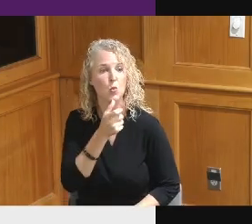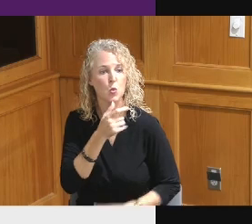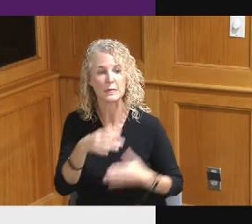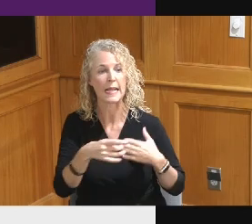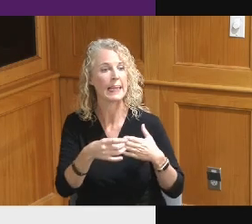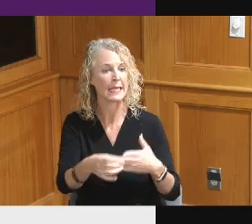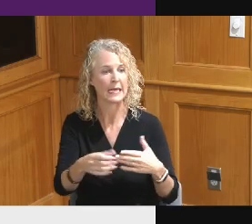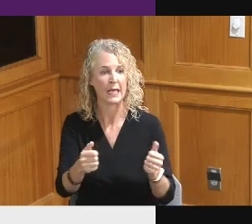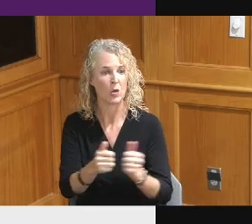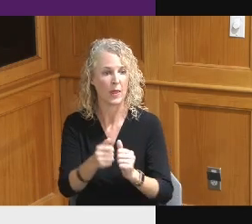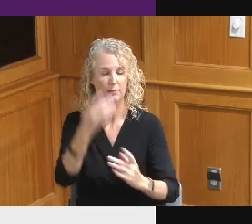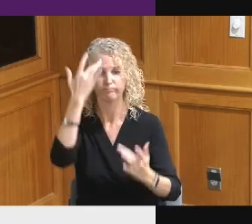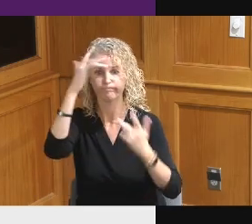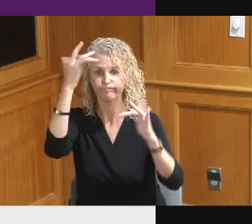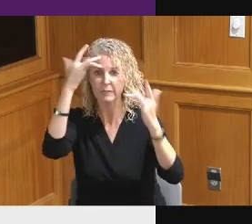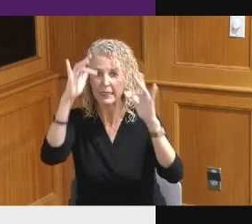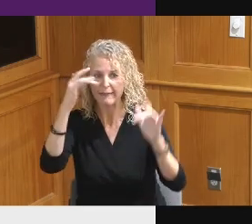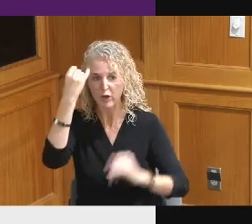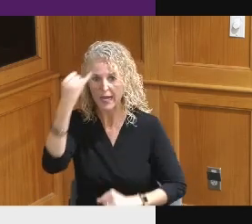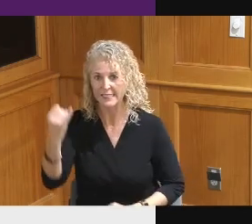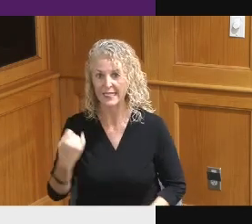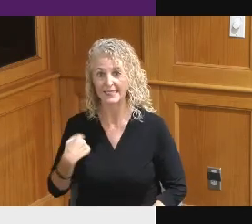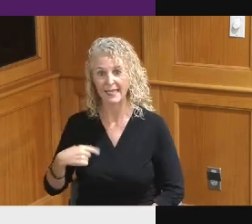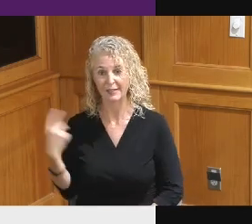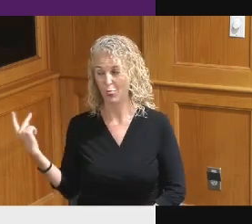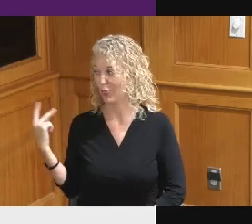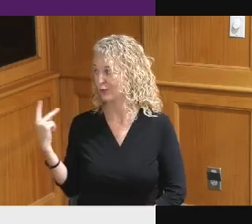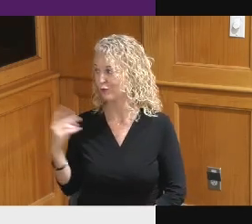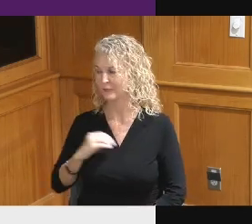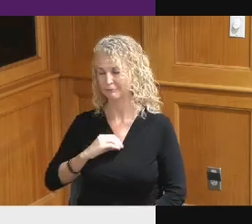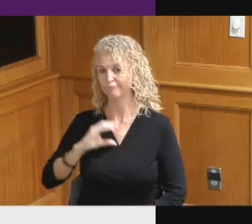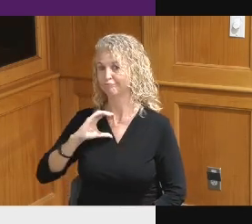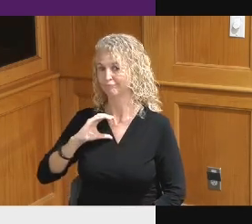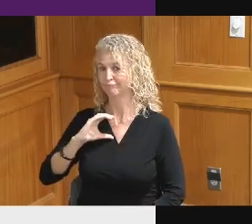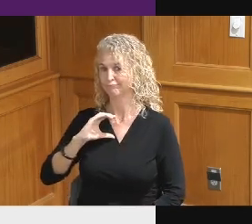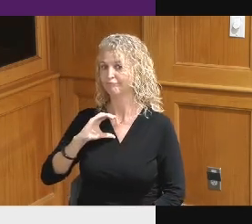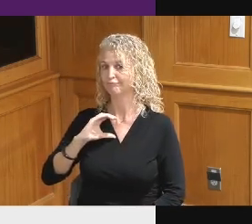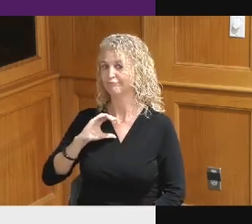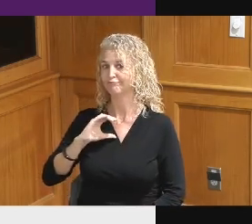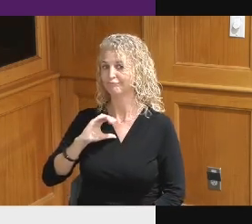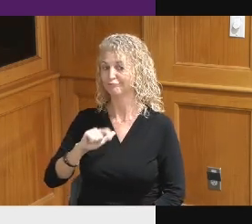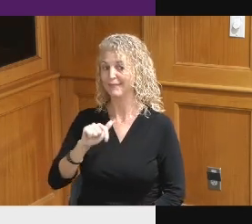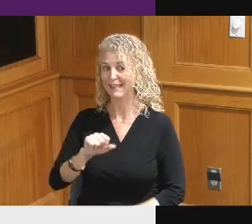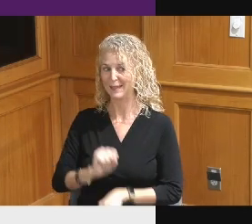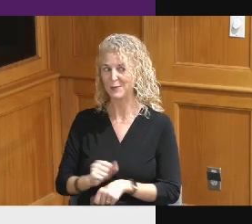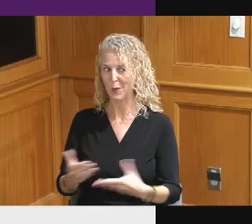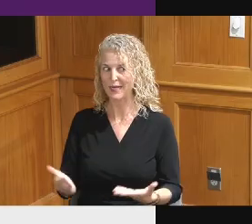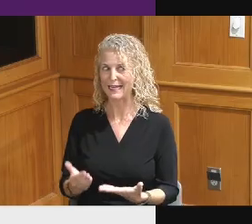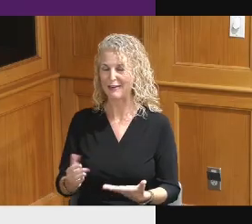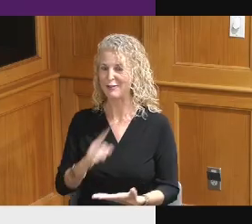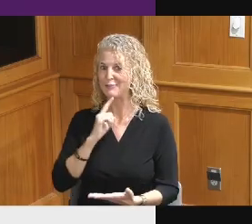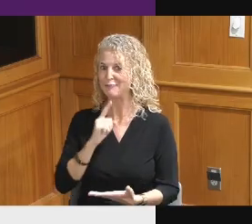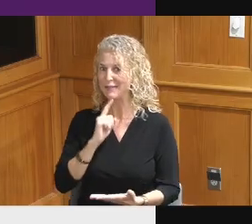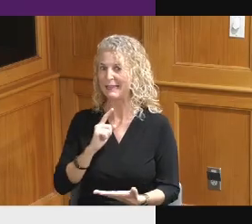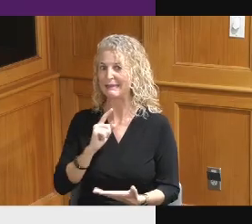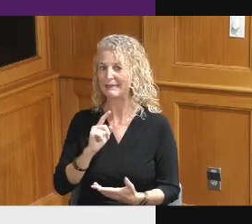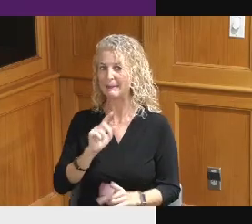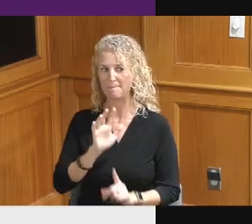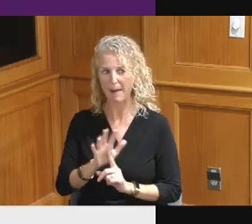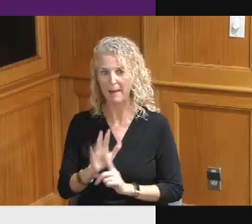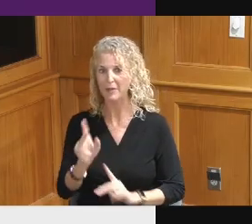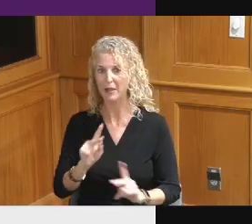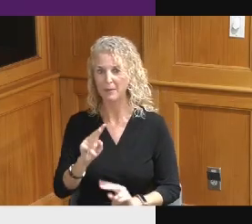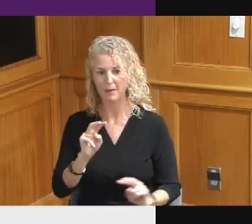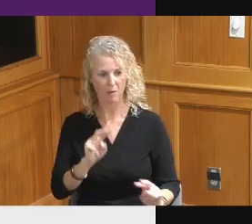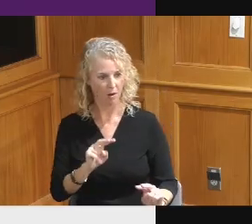country. And we felt pretty good, and we heard a lot of feedback that this work is amongst those types of things that people are looking